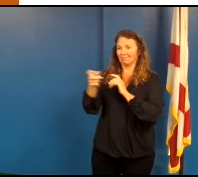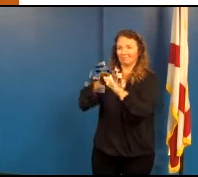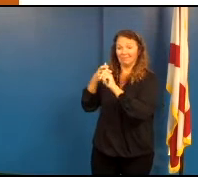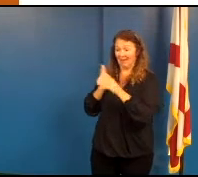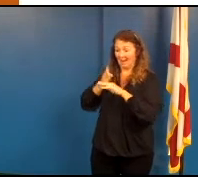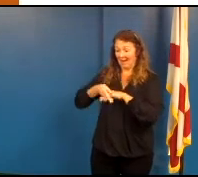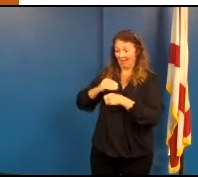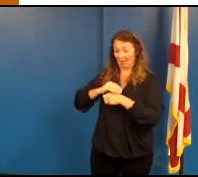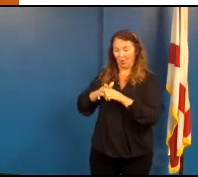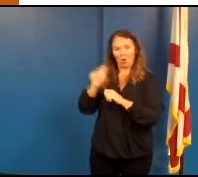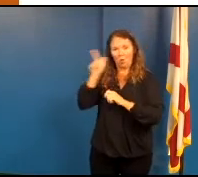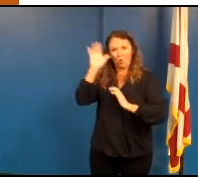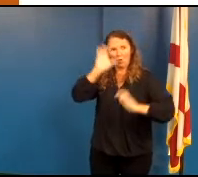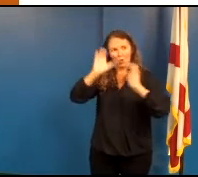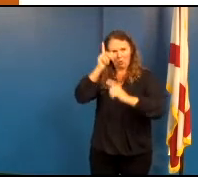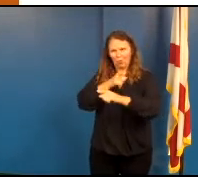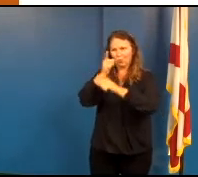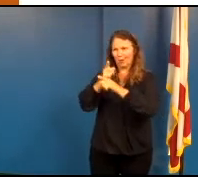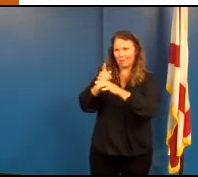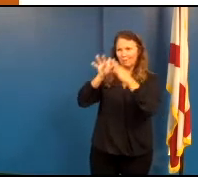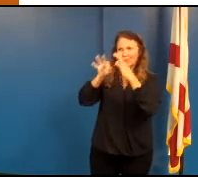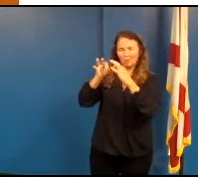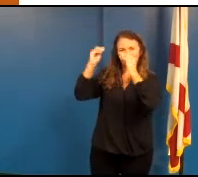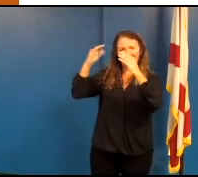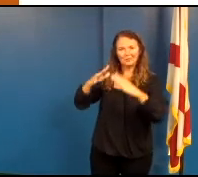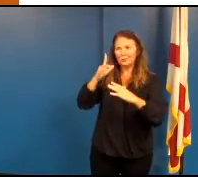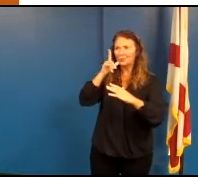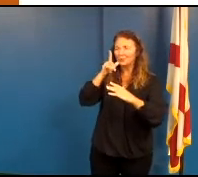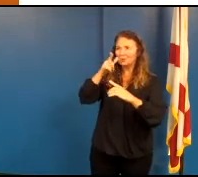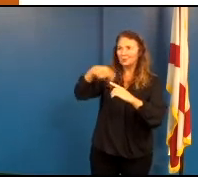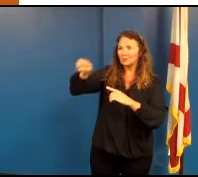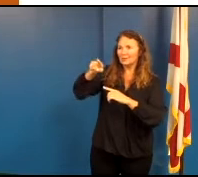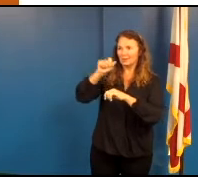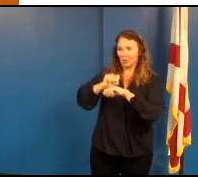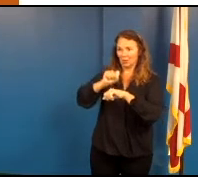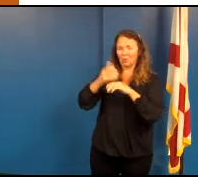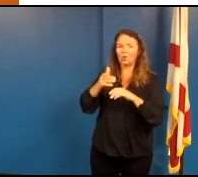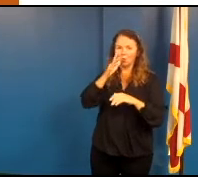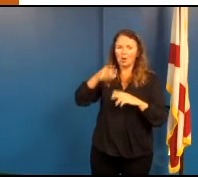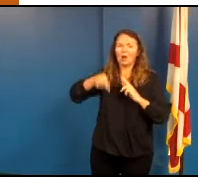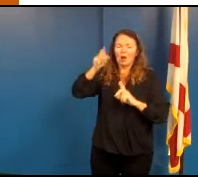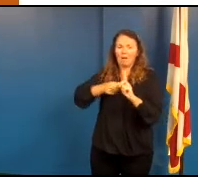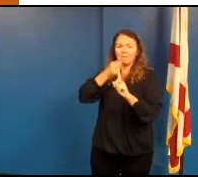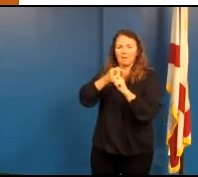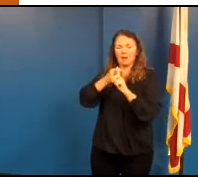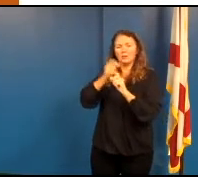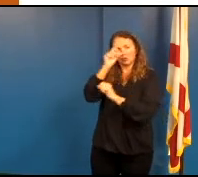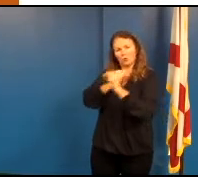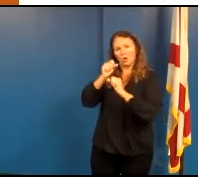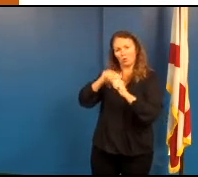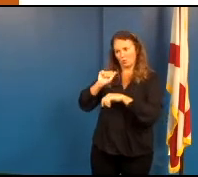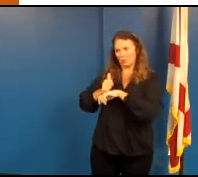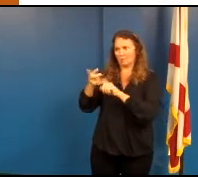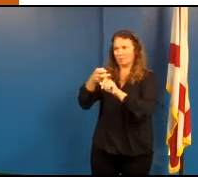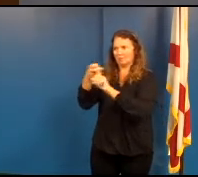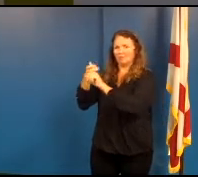environment, everyone is going to be searching for the right talent, having the right folks. And so there'll be a high impact strategy around that. And